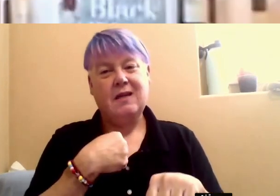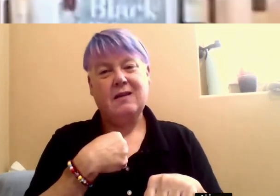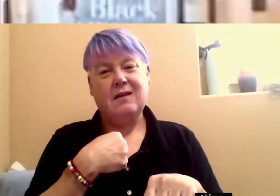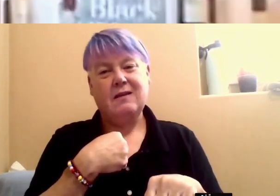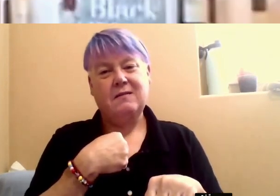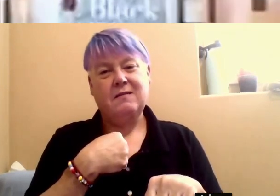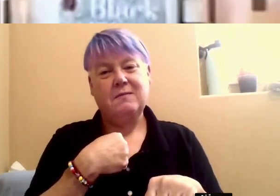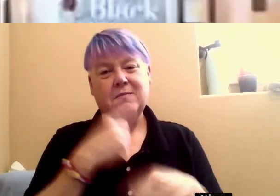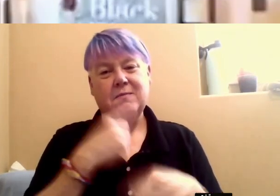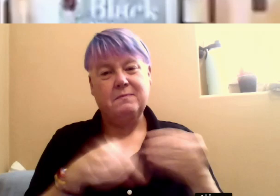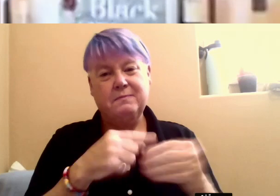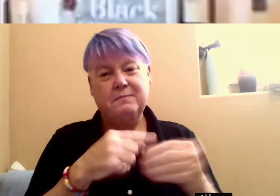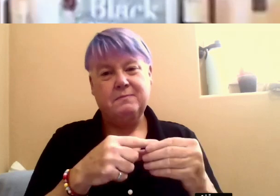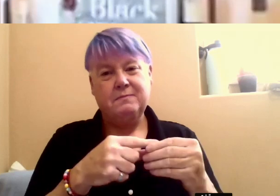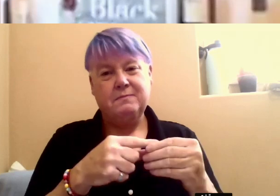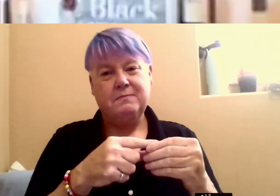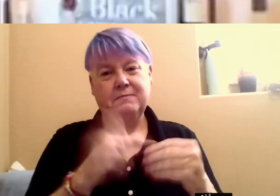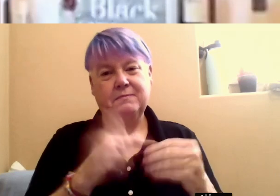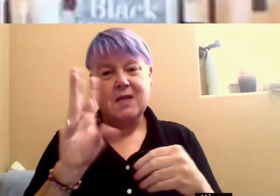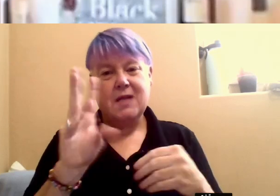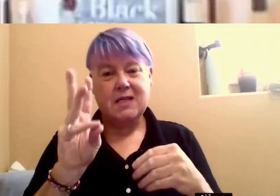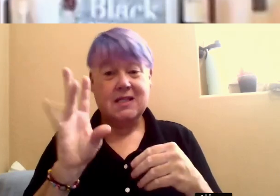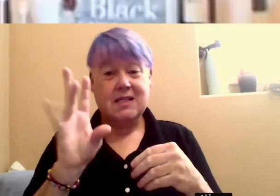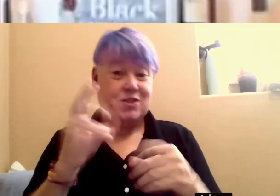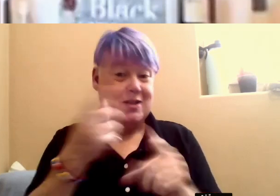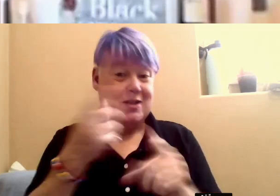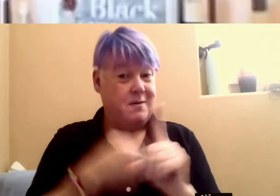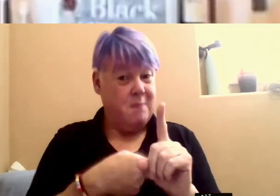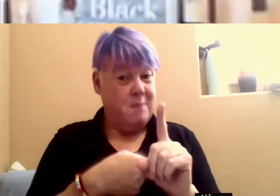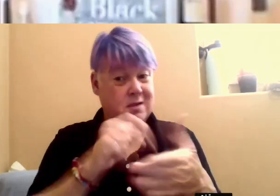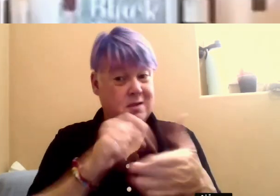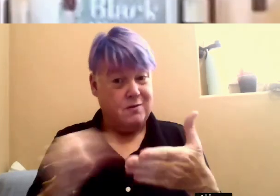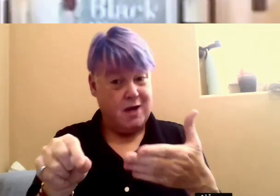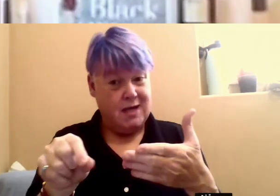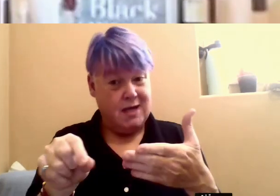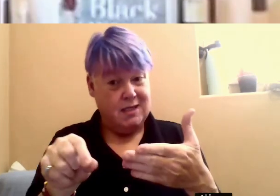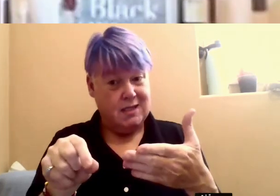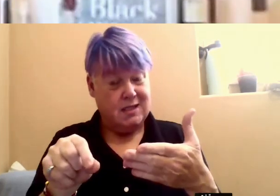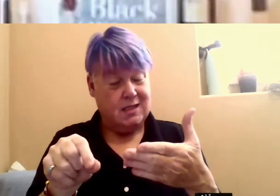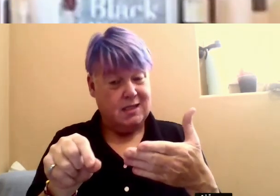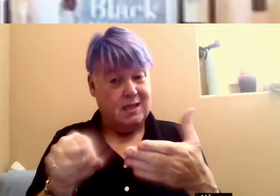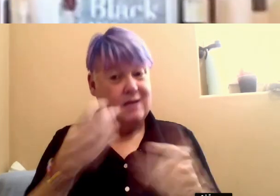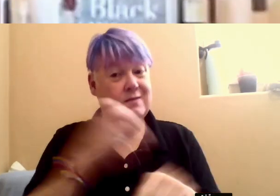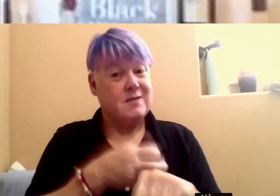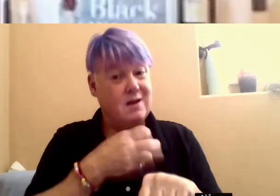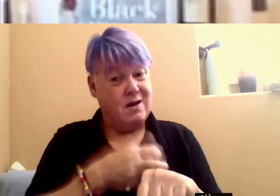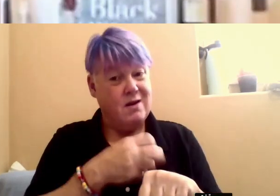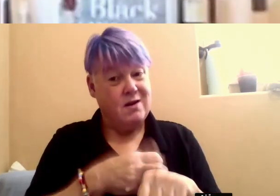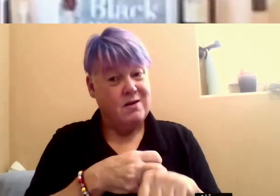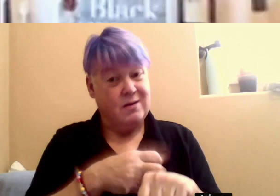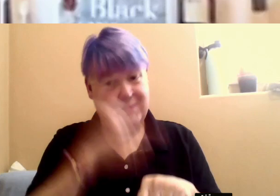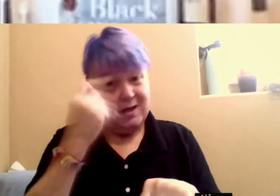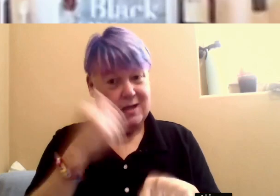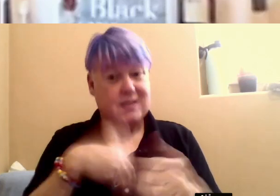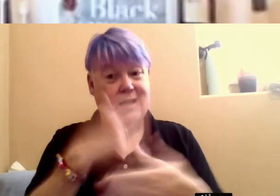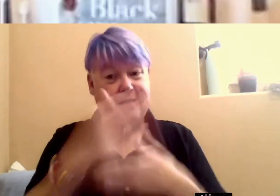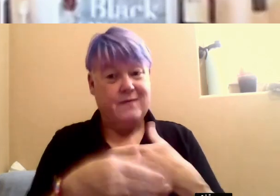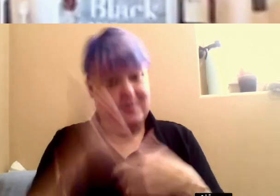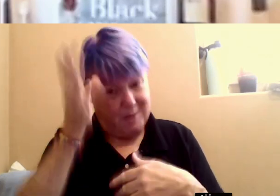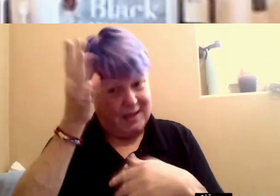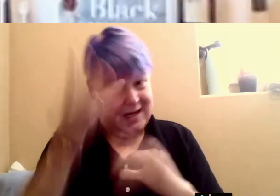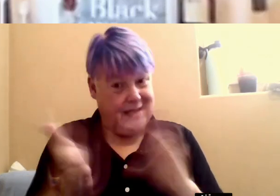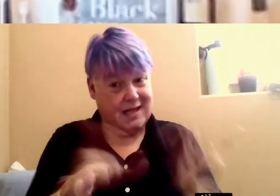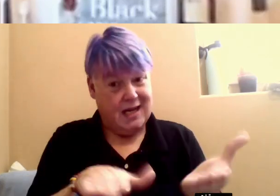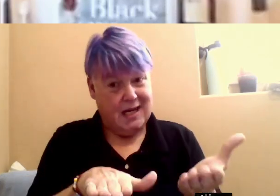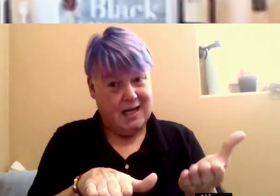me about 6 or 7 months to write. It was harder because after my dad died, I